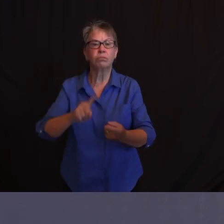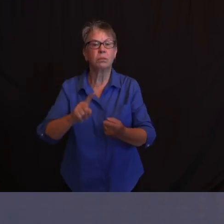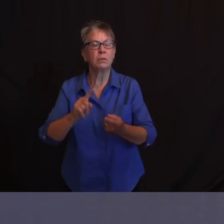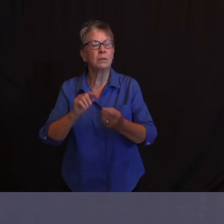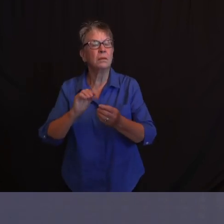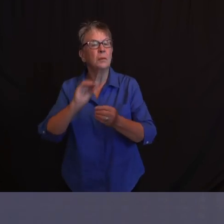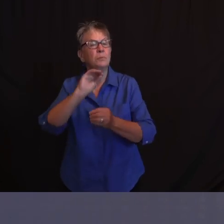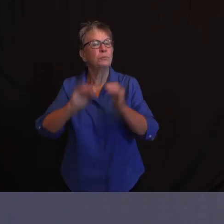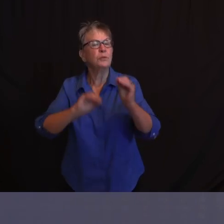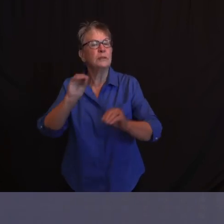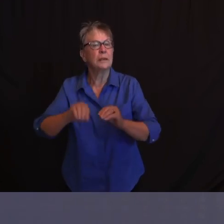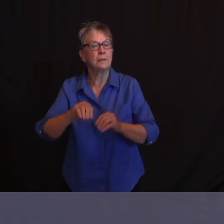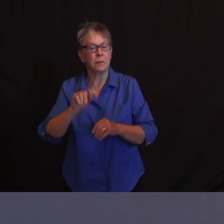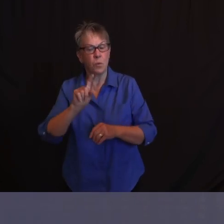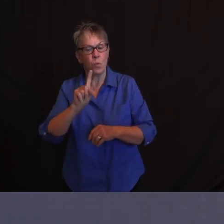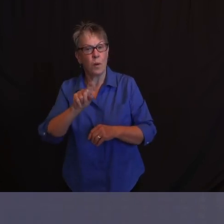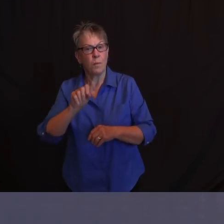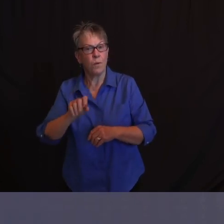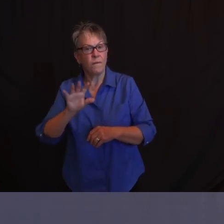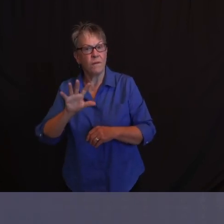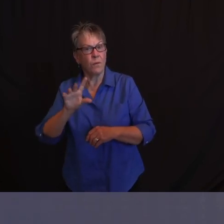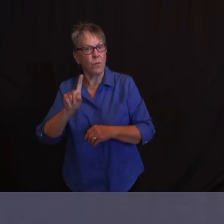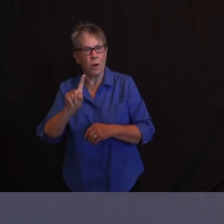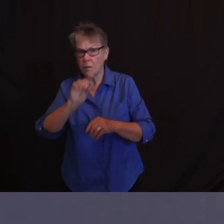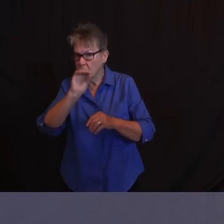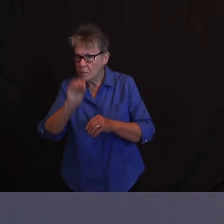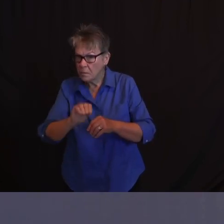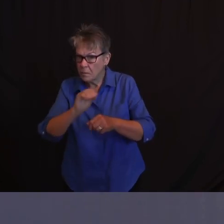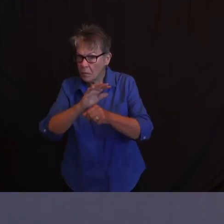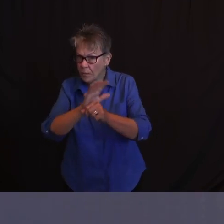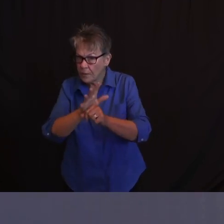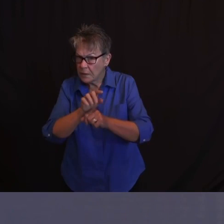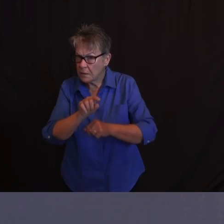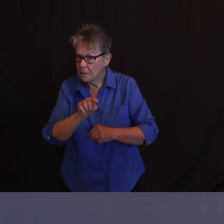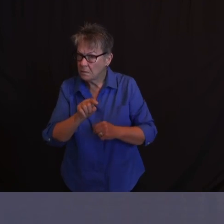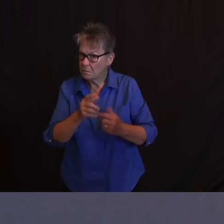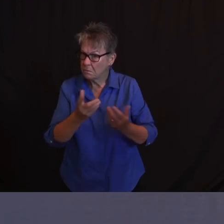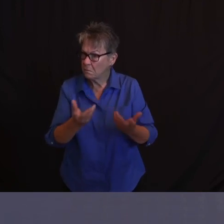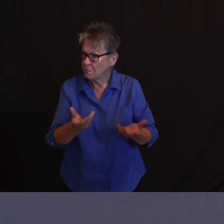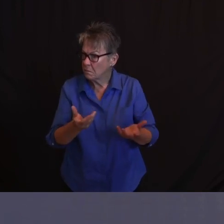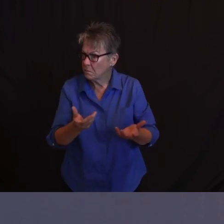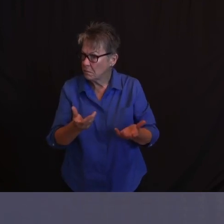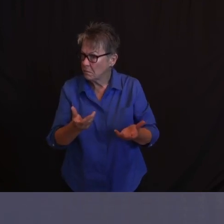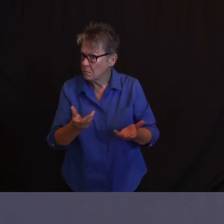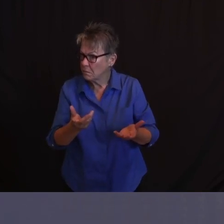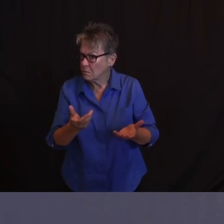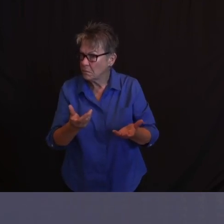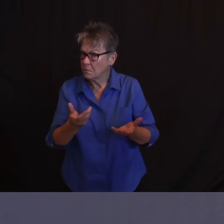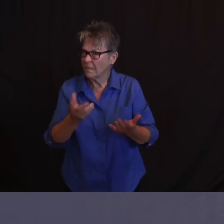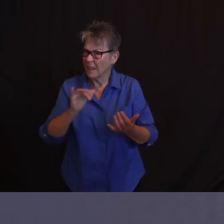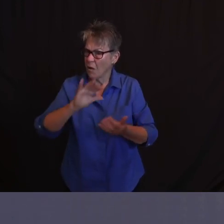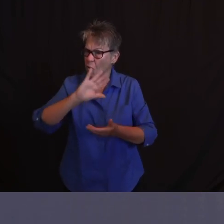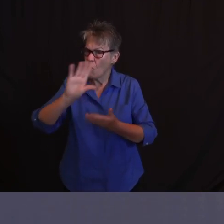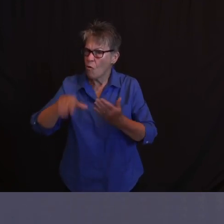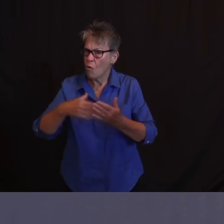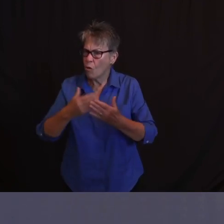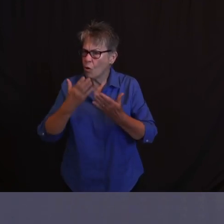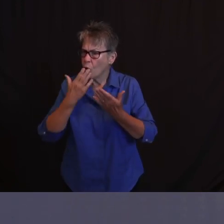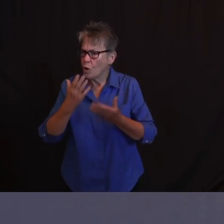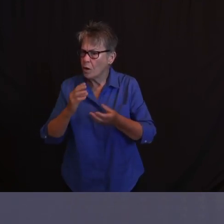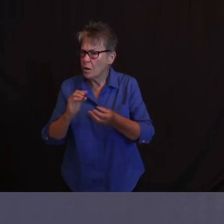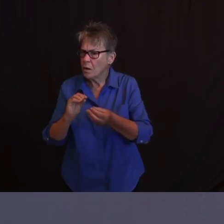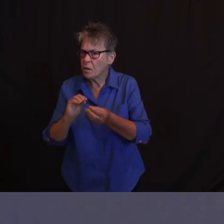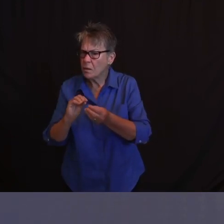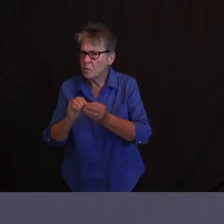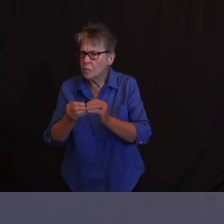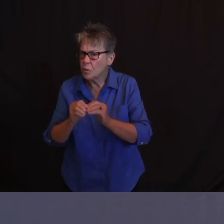for indoor dining? Will the decision be based on what's happening in other states, including Arizona,